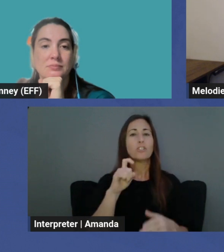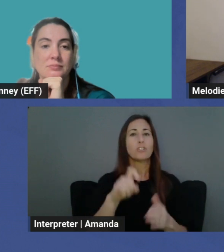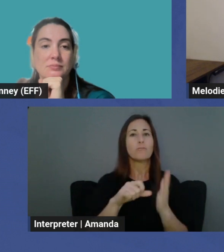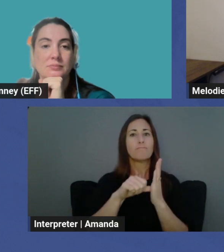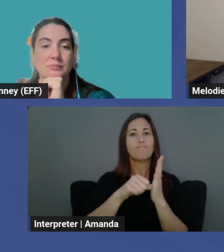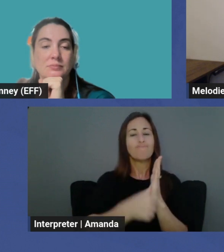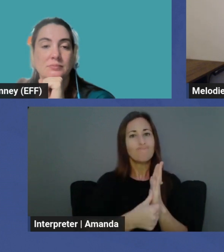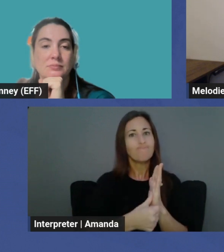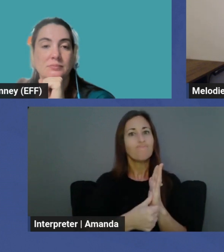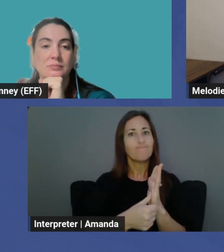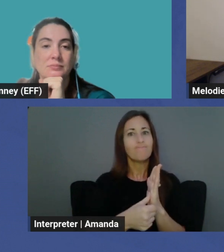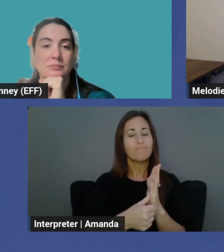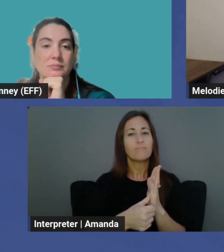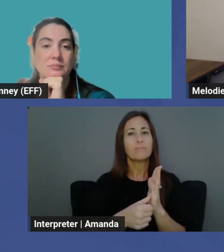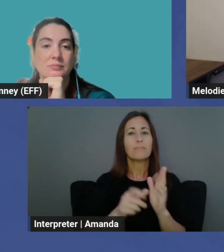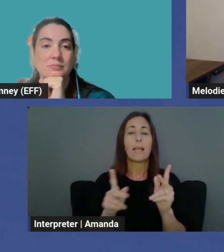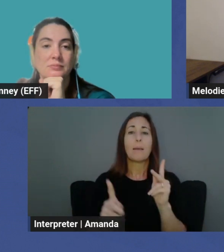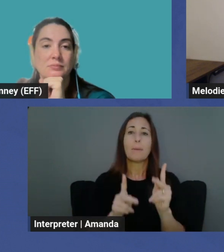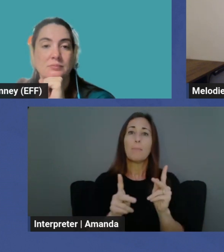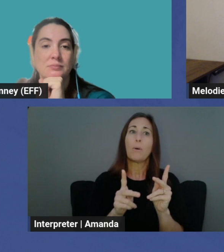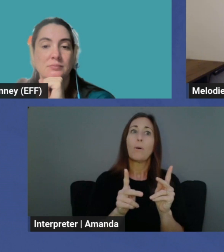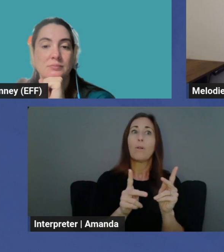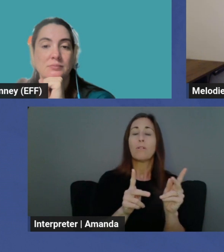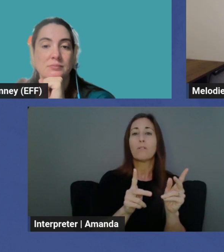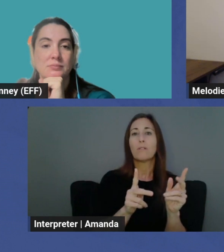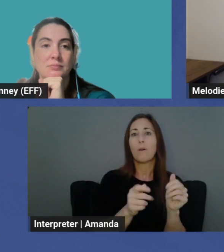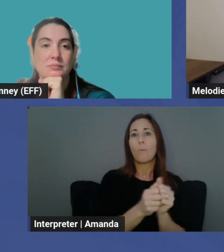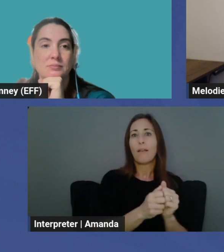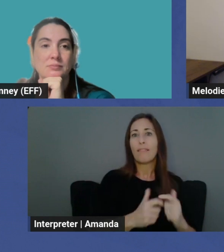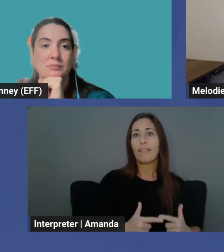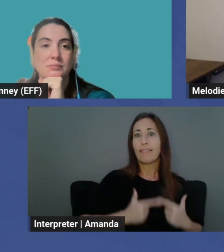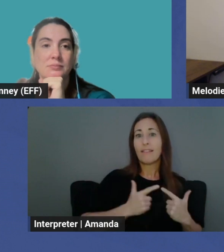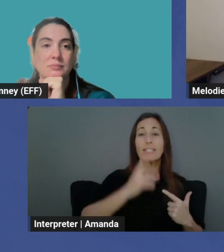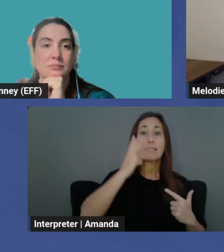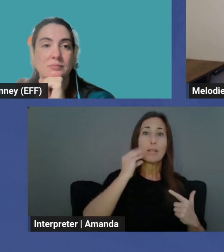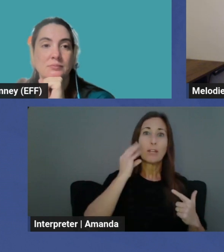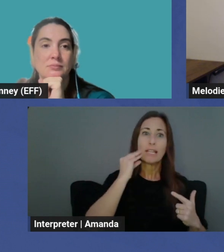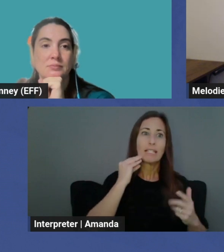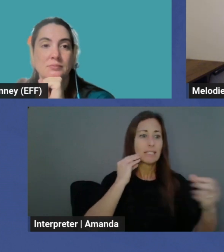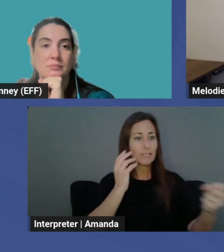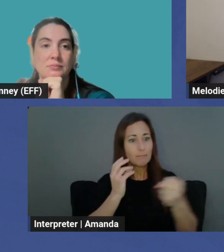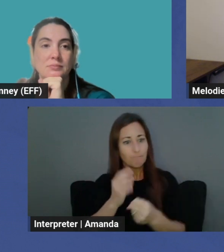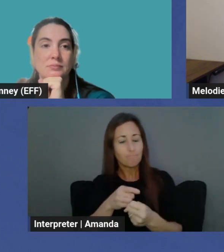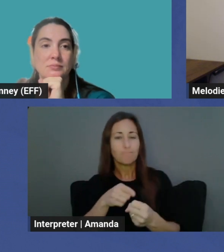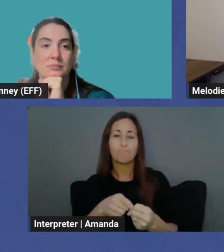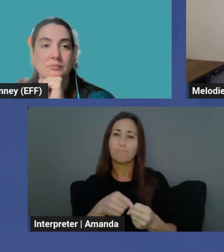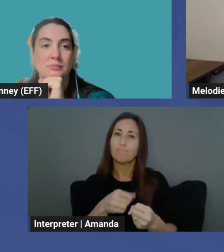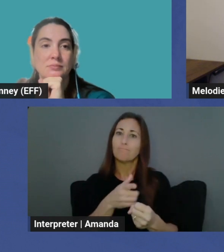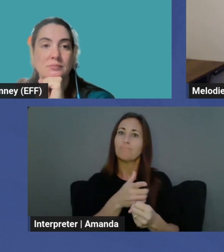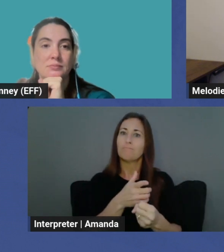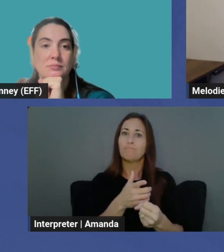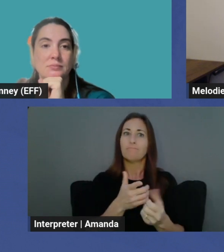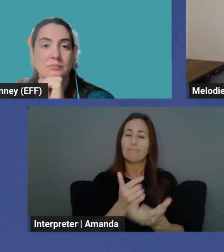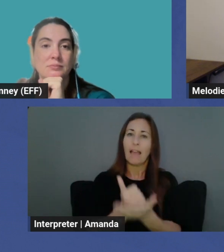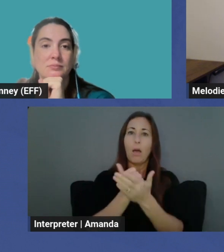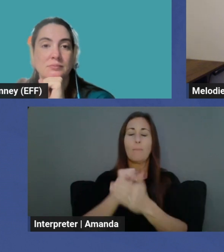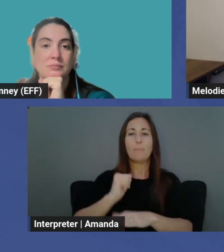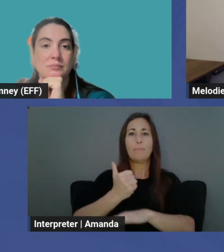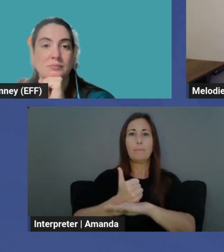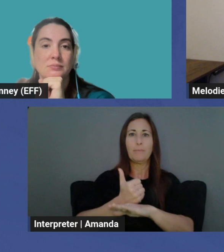emphasize, folks with lived experience being at the front and center of helping to create some of this